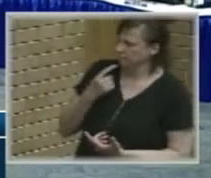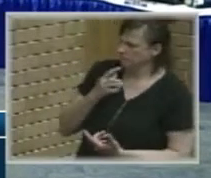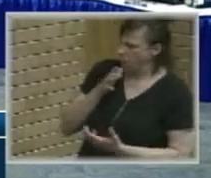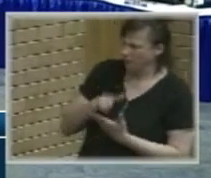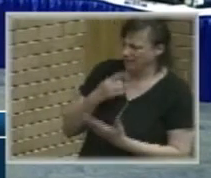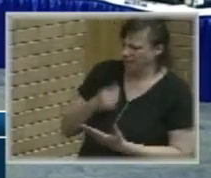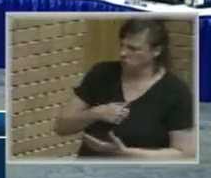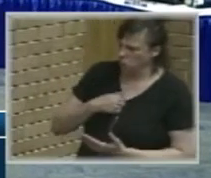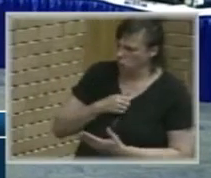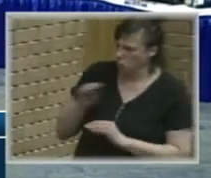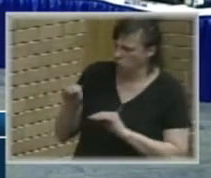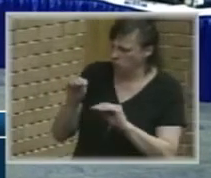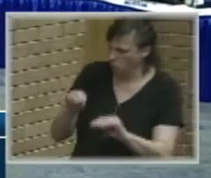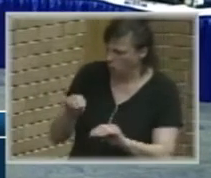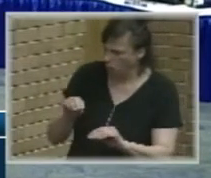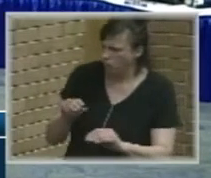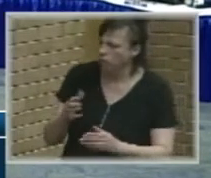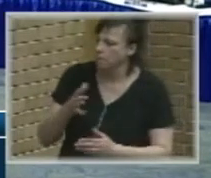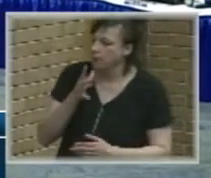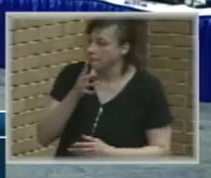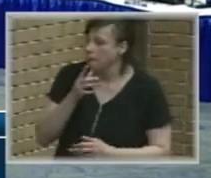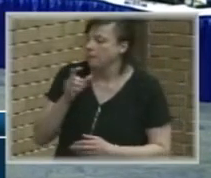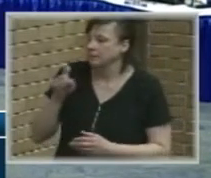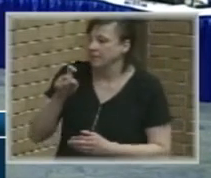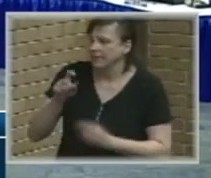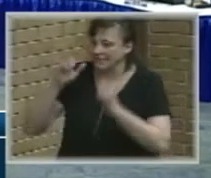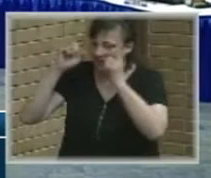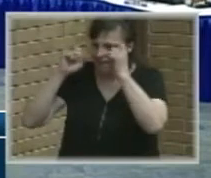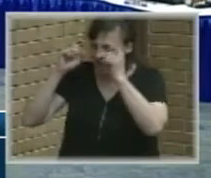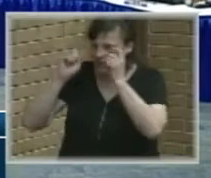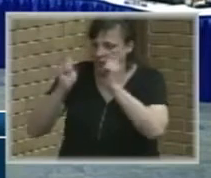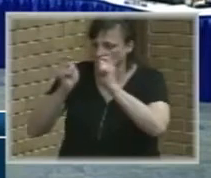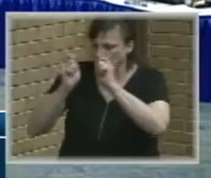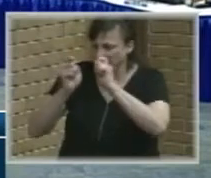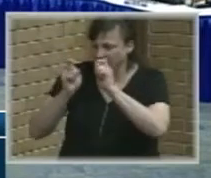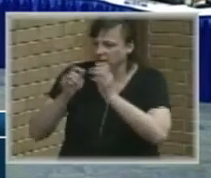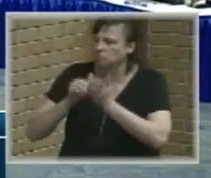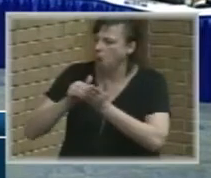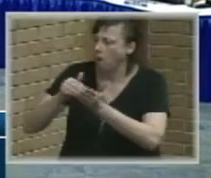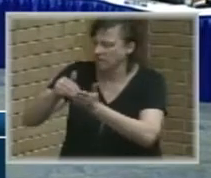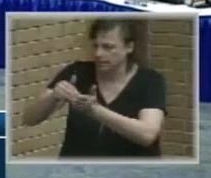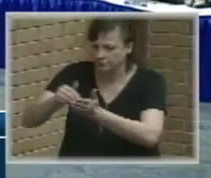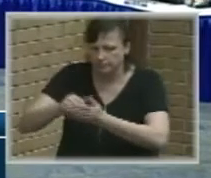moving. My mom needs her glasses adjusted every 6 or 7 days, it seems." But the